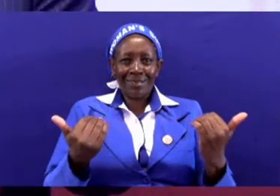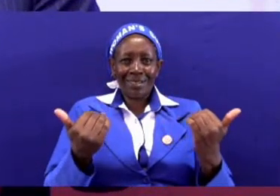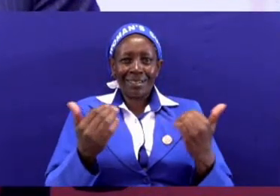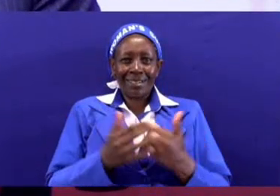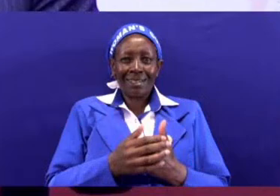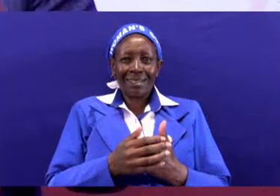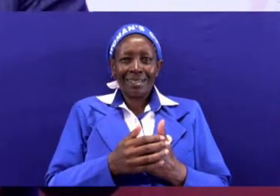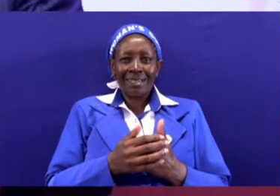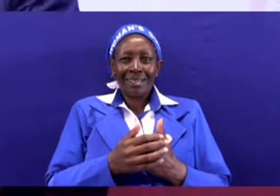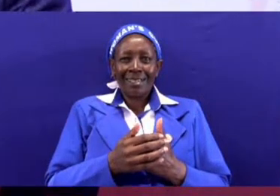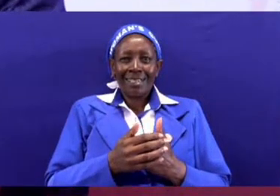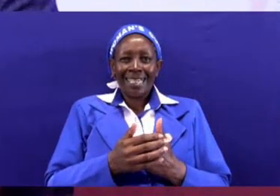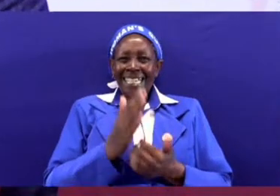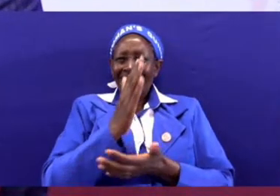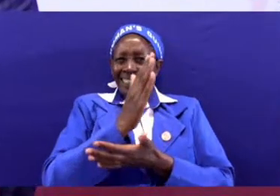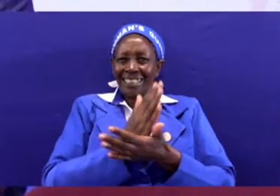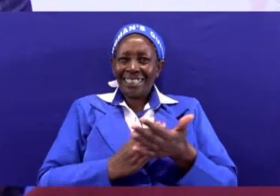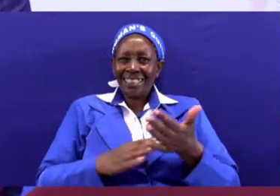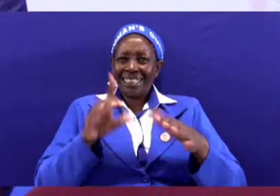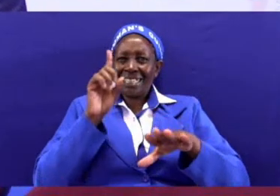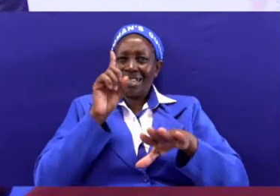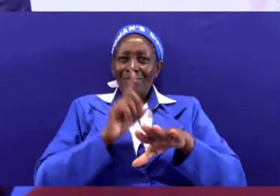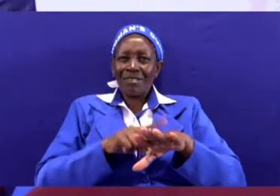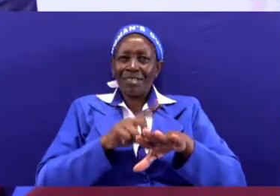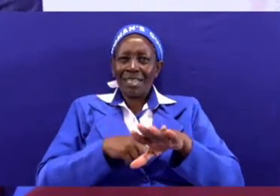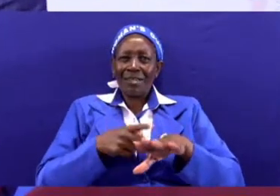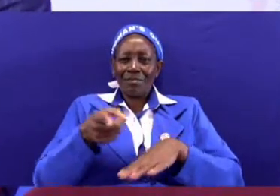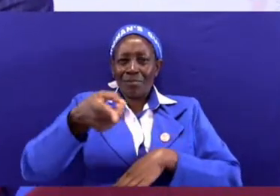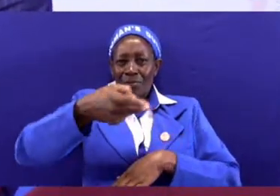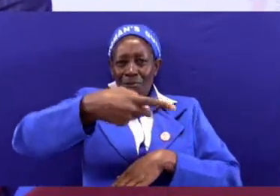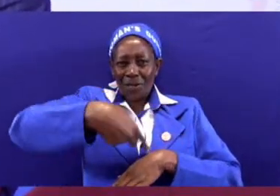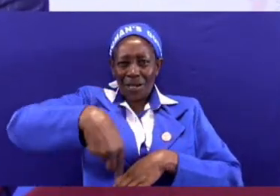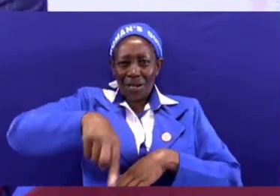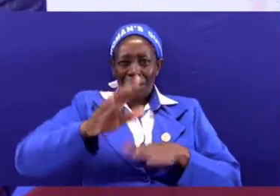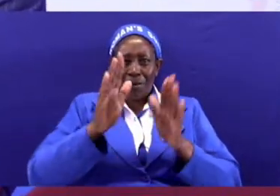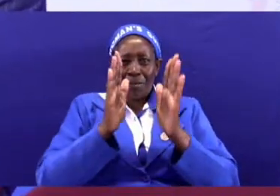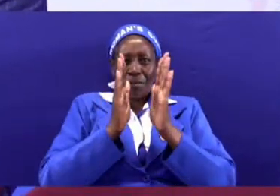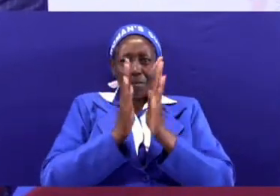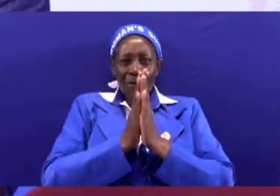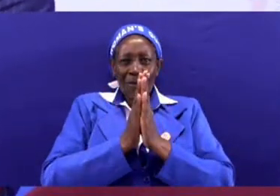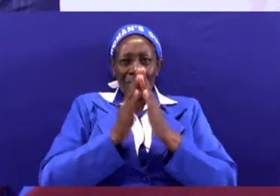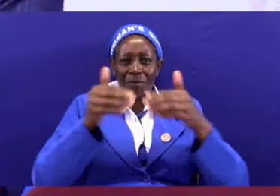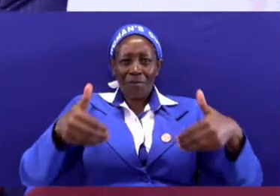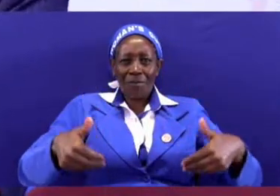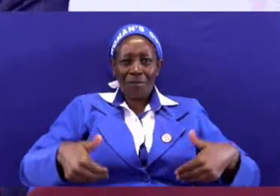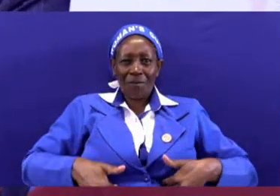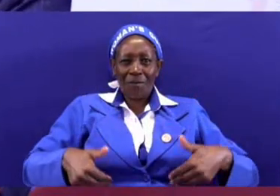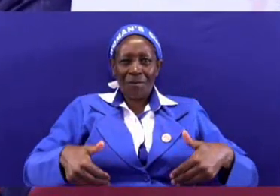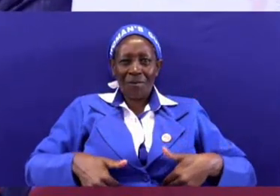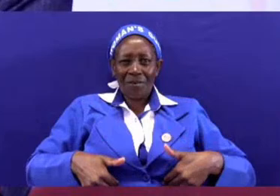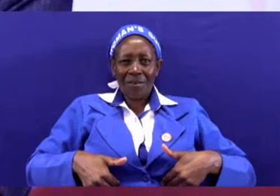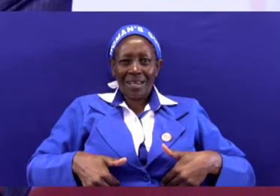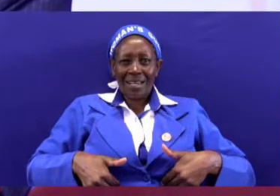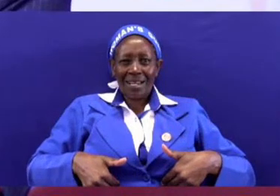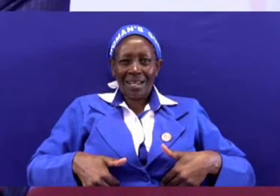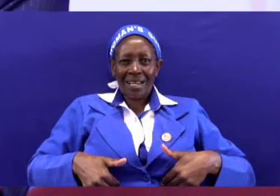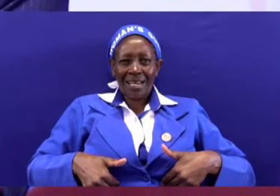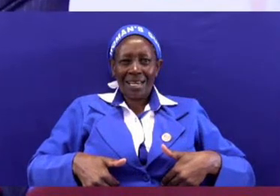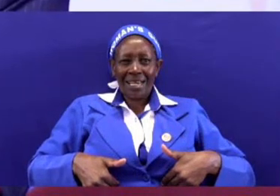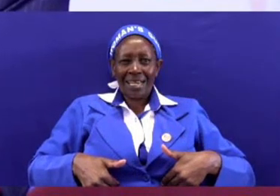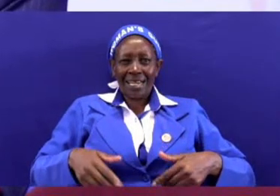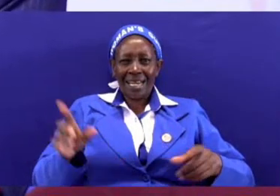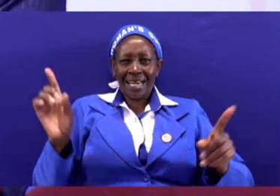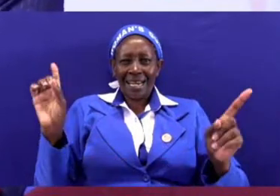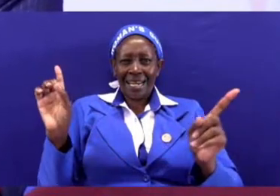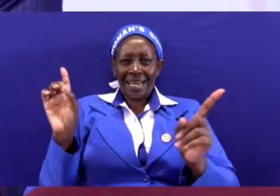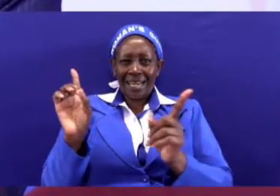And sometimes I think the way we pray for youth is like they are in a different category. Lord, save them